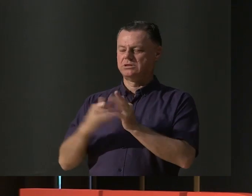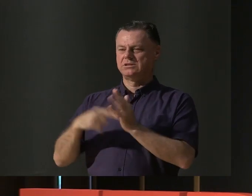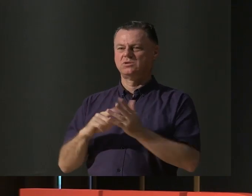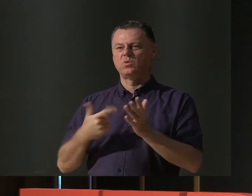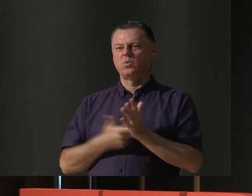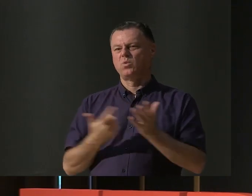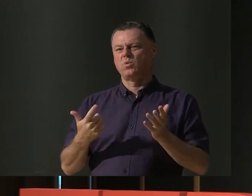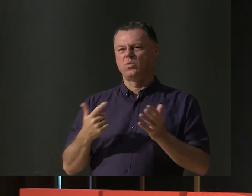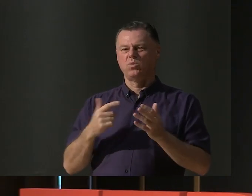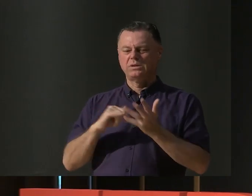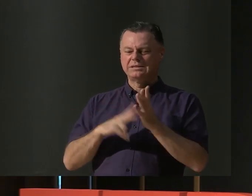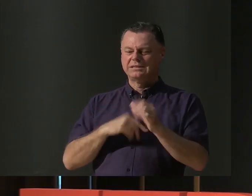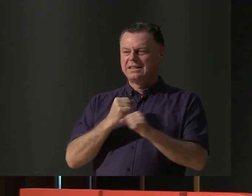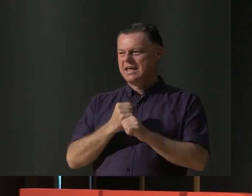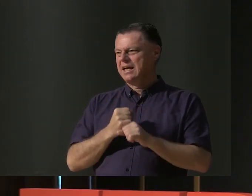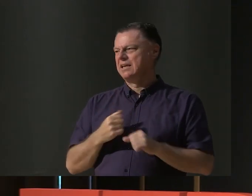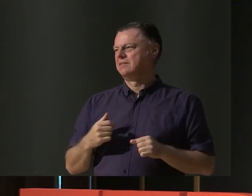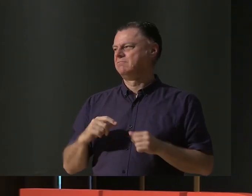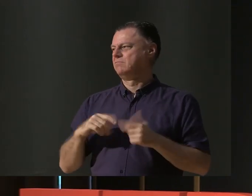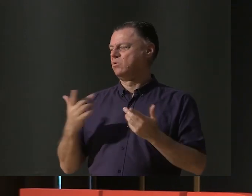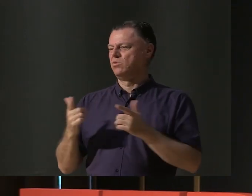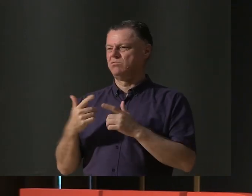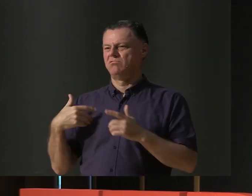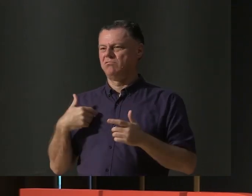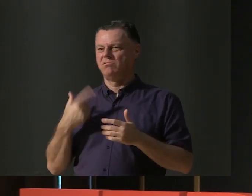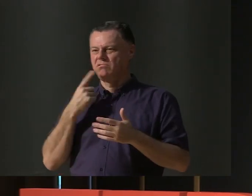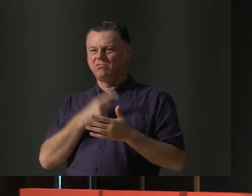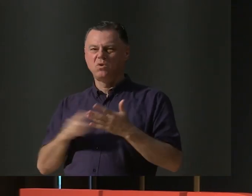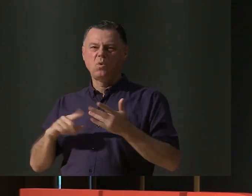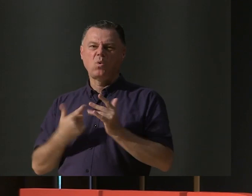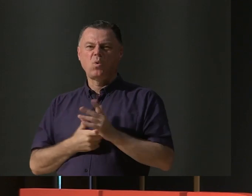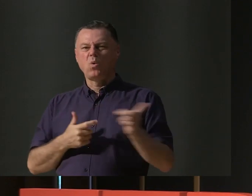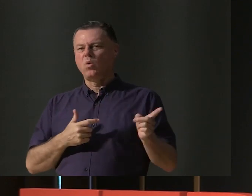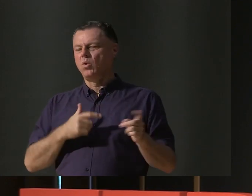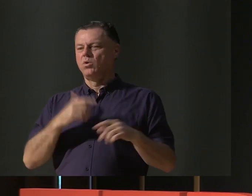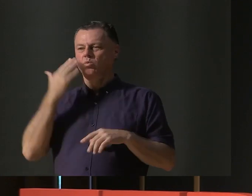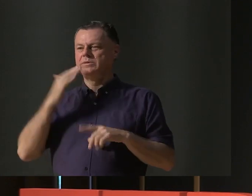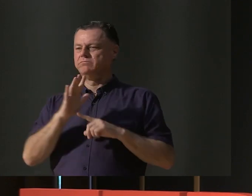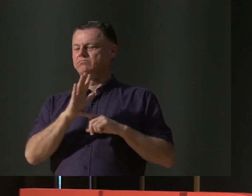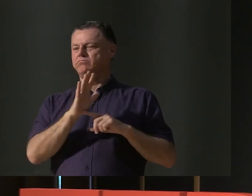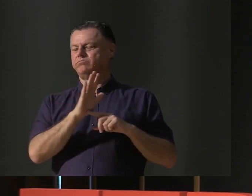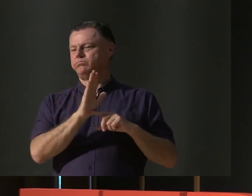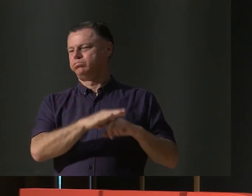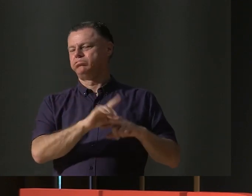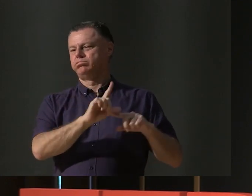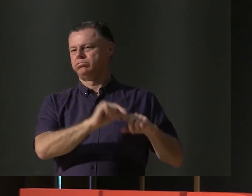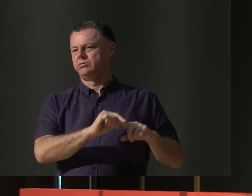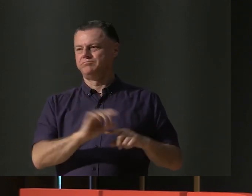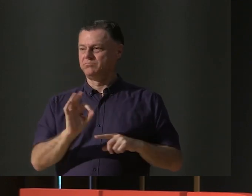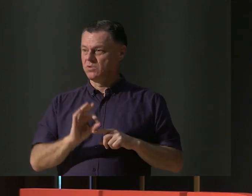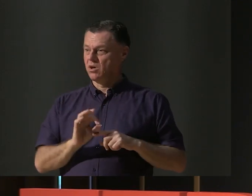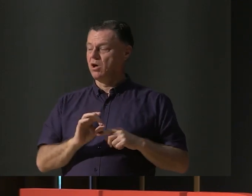terminology. But this critical thinking hasn't quite reached the way that we talk about diabetes and other chronic